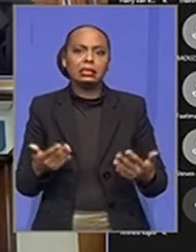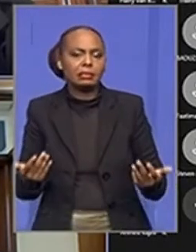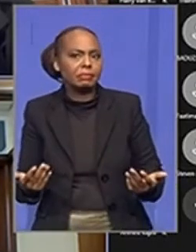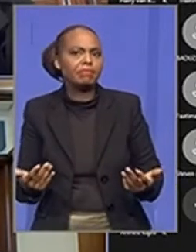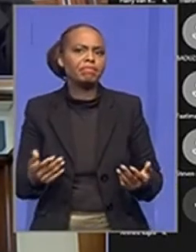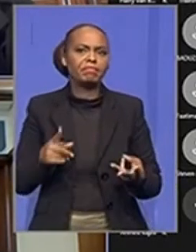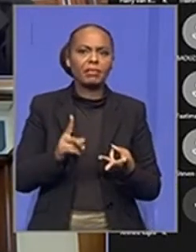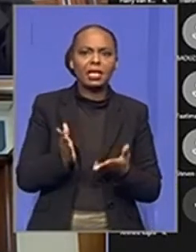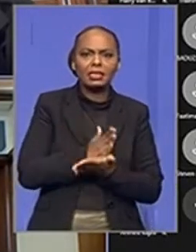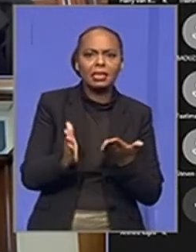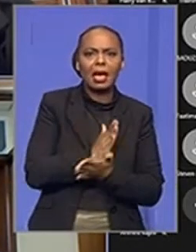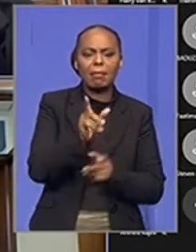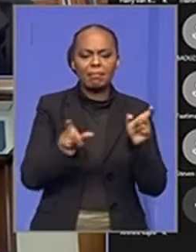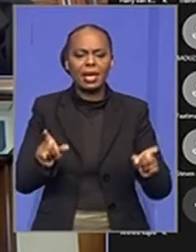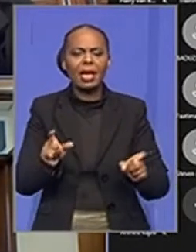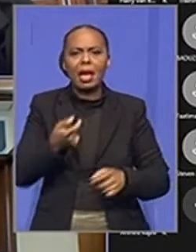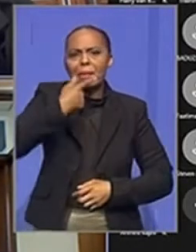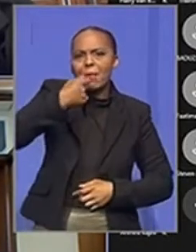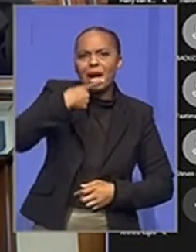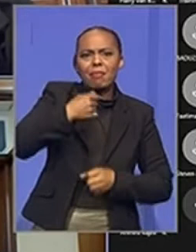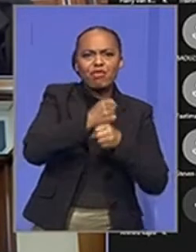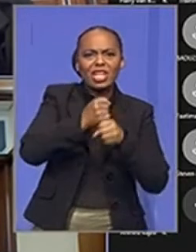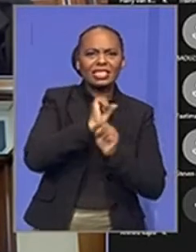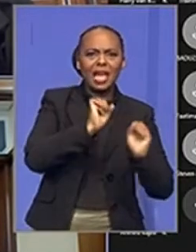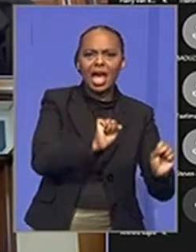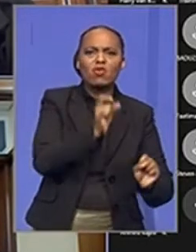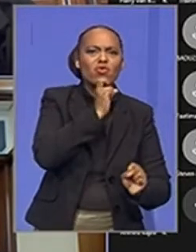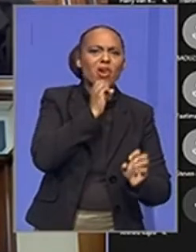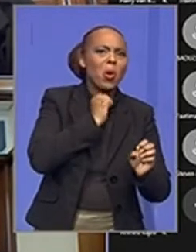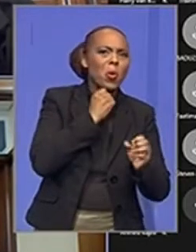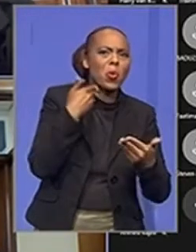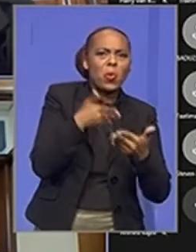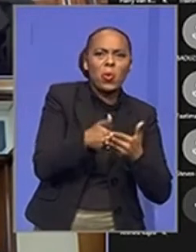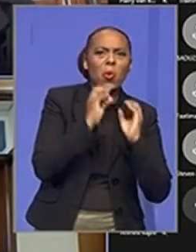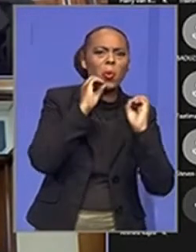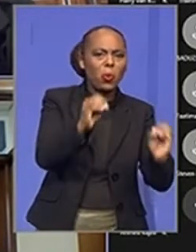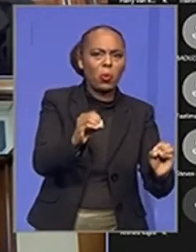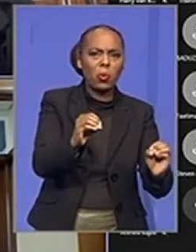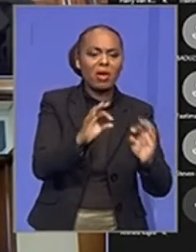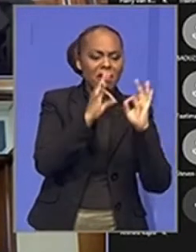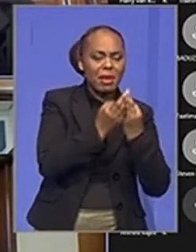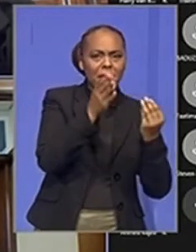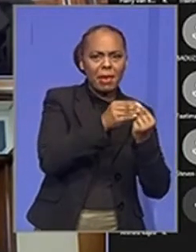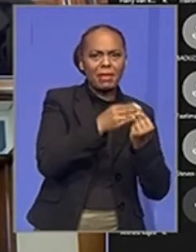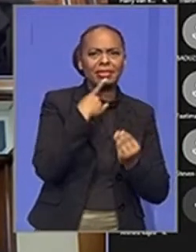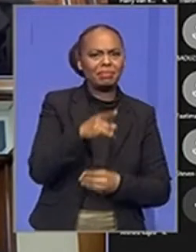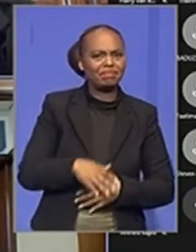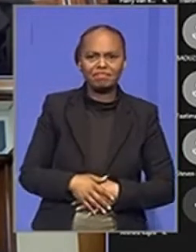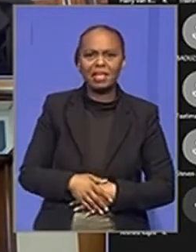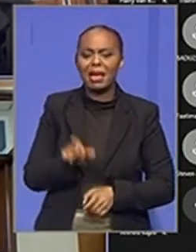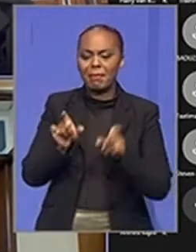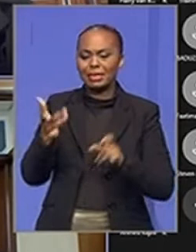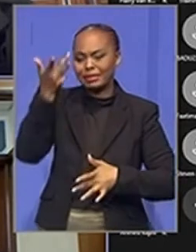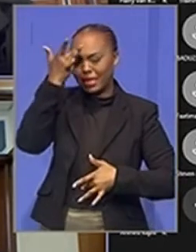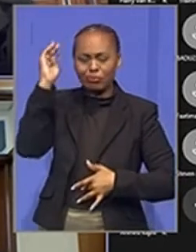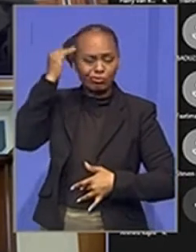were not getting their medication. They were also concerned, the reports we received from family members was that patients were not getting their medication and they were